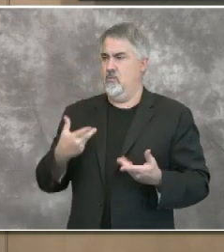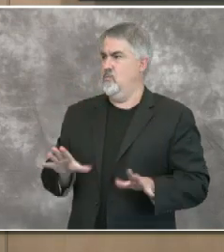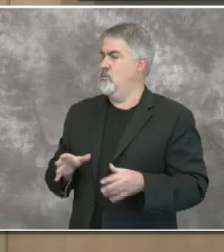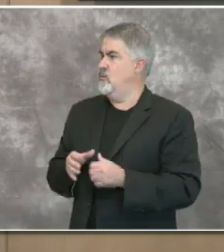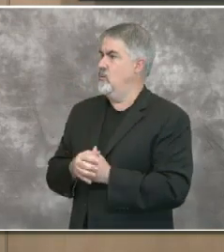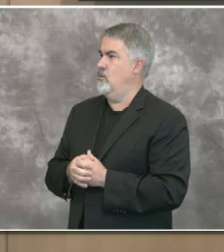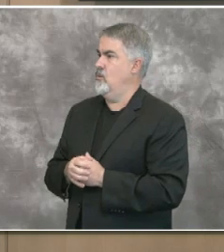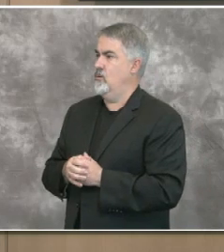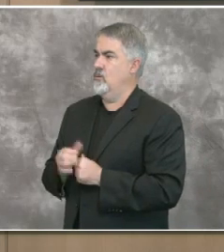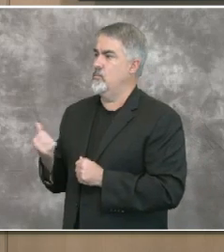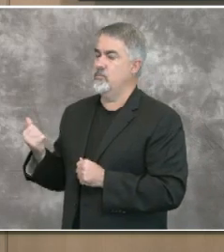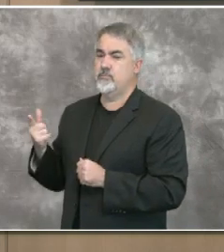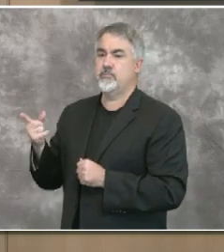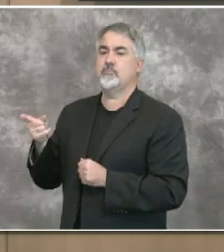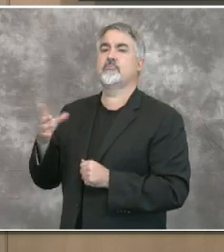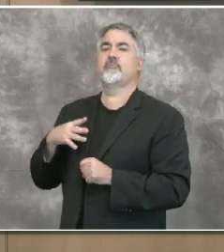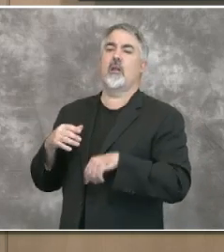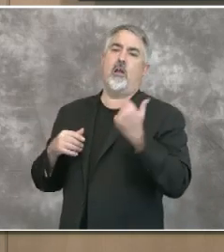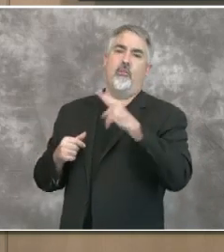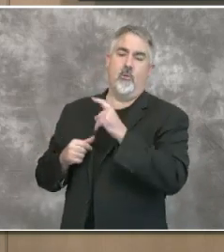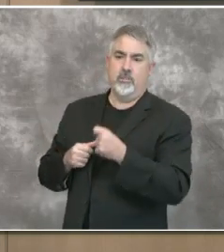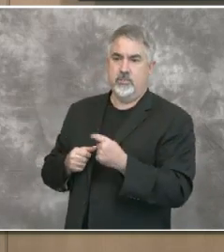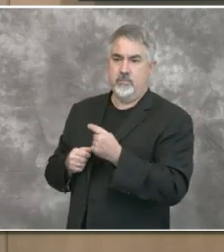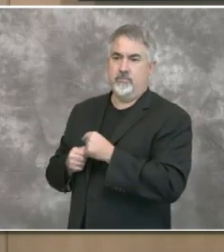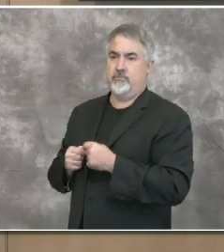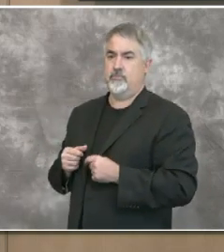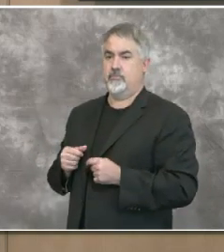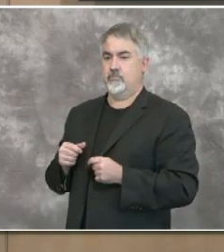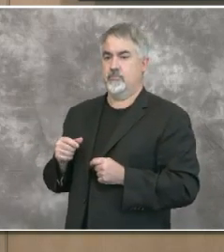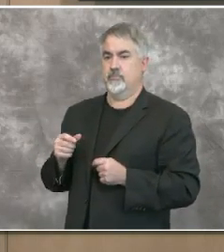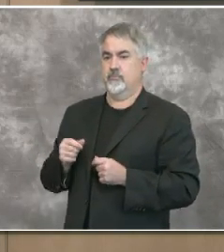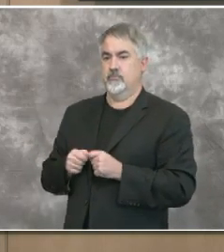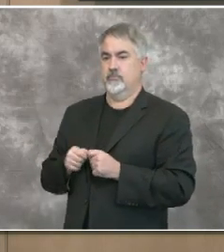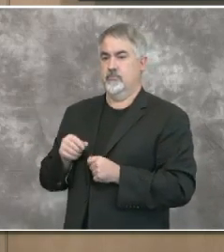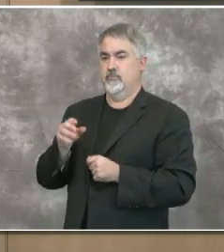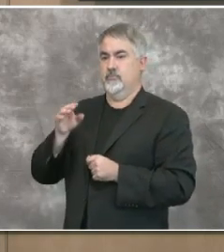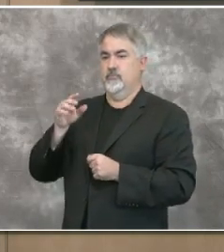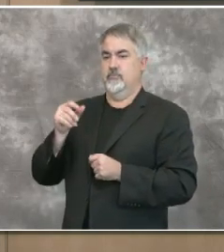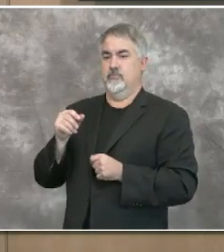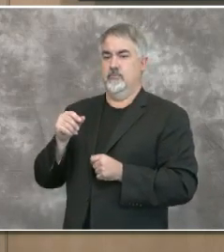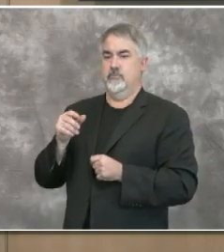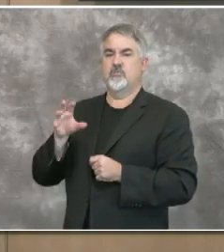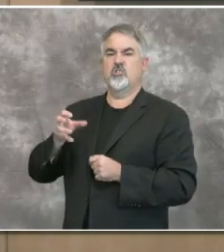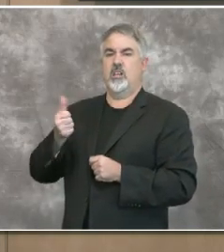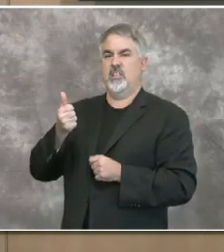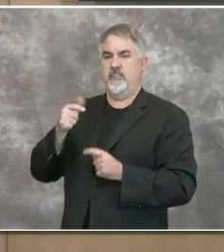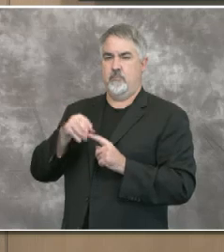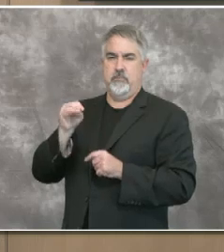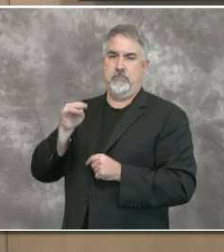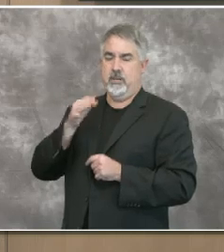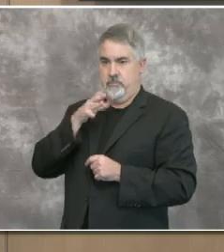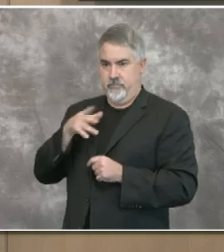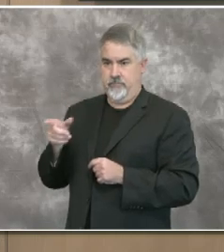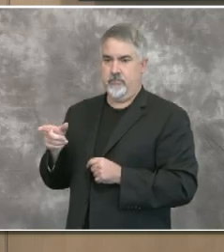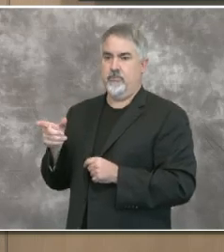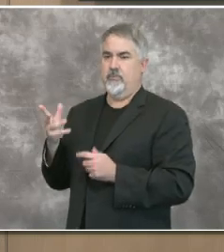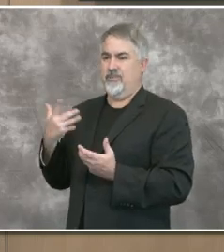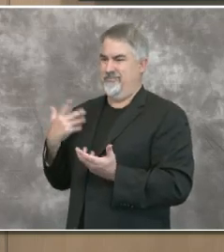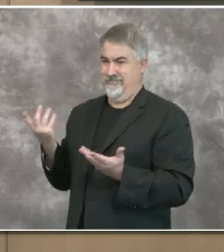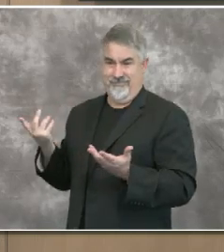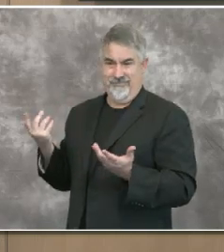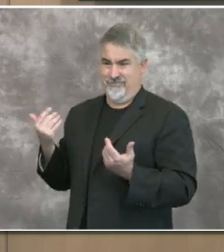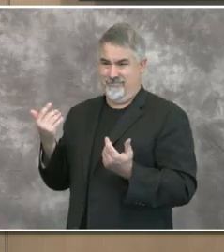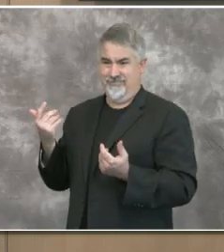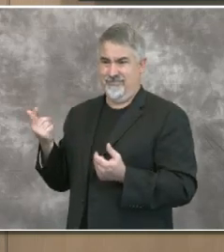Dr. McDonald, I have a question for Mimi from Channel 10. With the understanding that we still can't test everyone, we don't have the capacity, when do